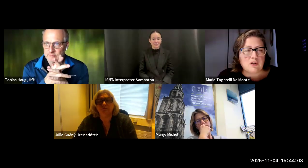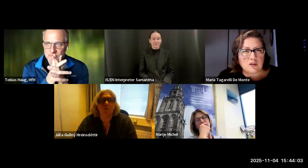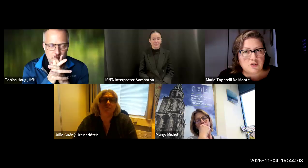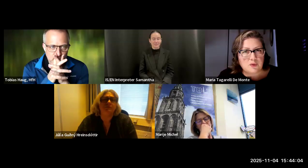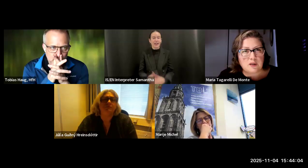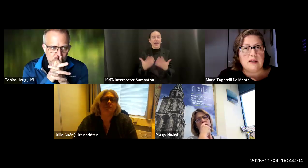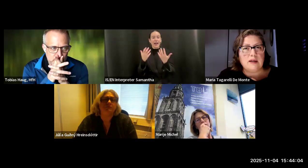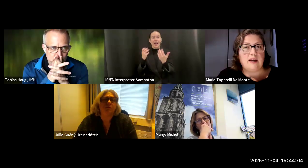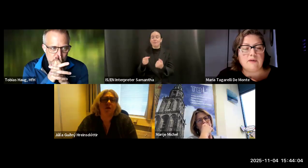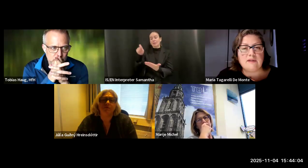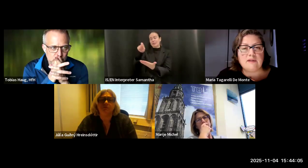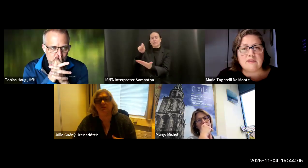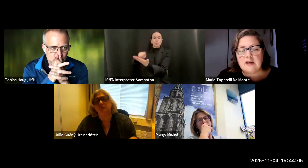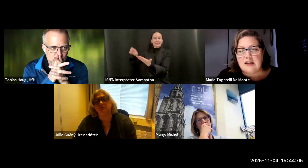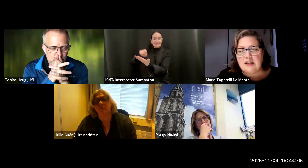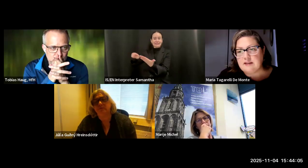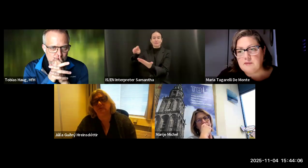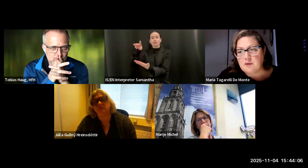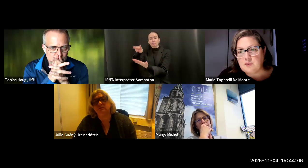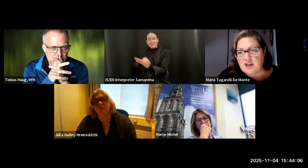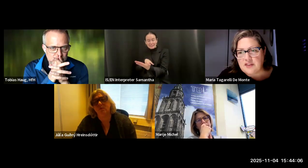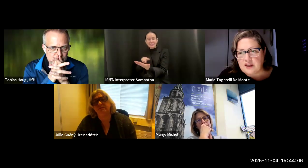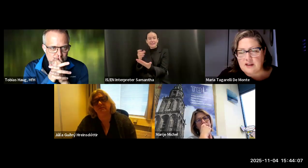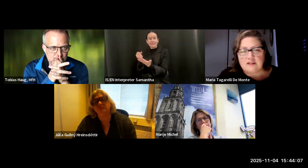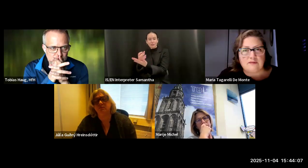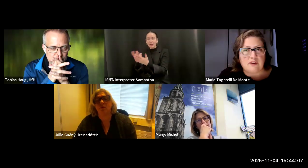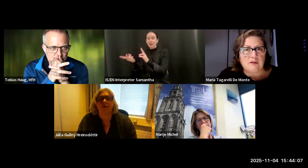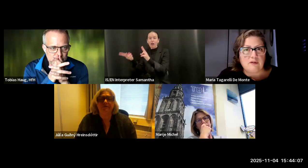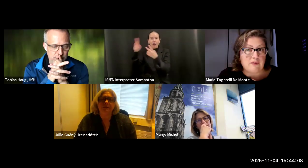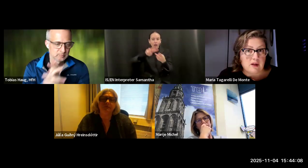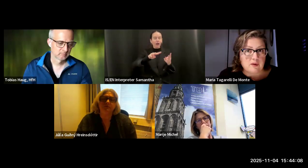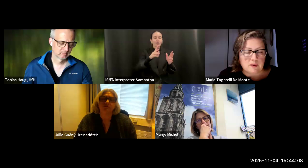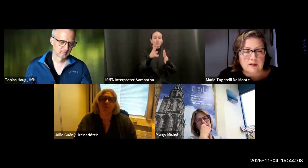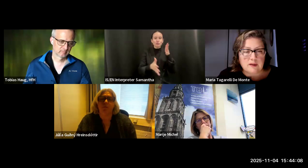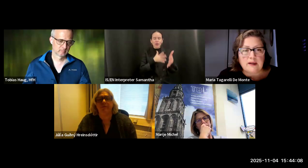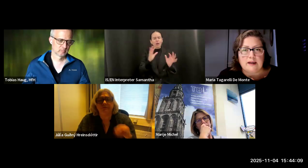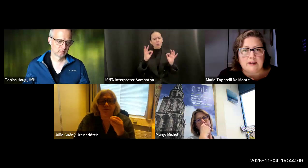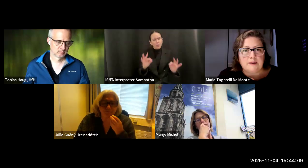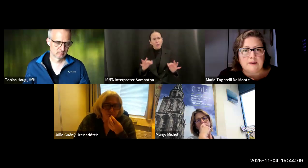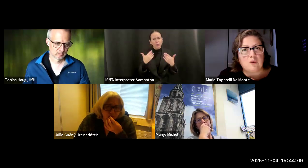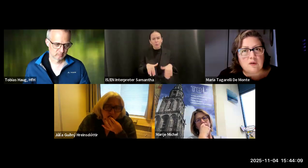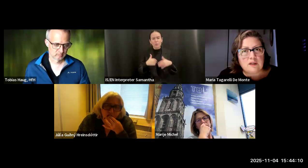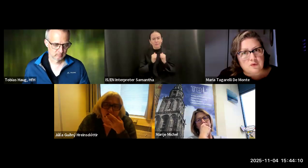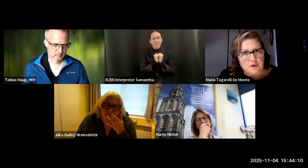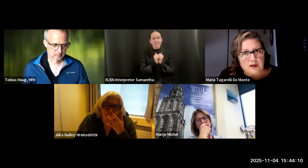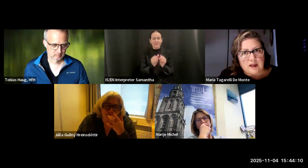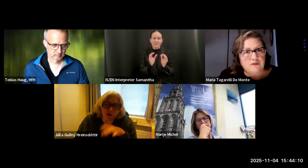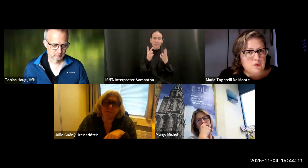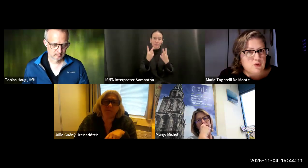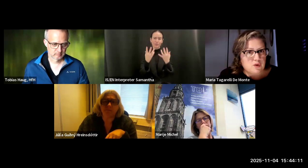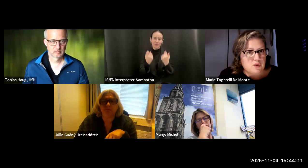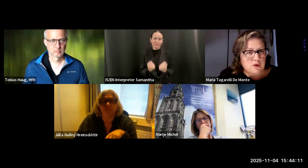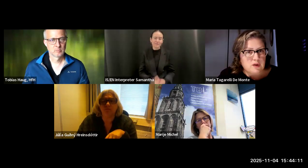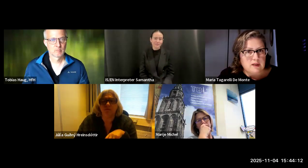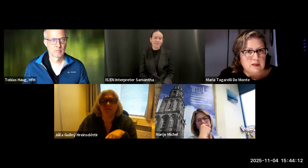the national cultural inheritance is something which I think is very, very valuable. Not only to